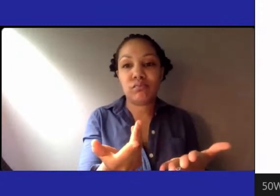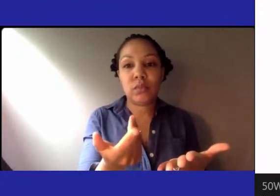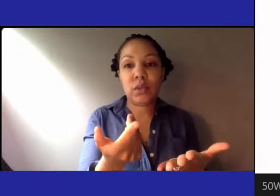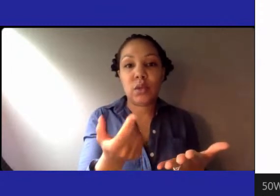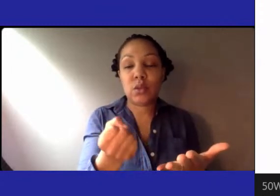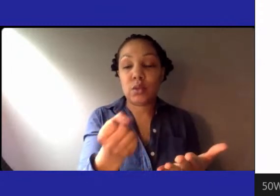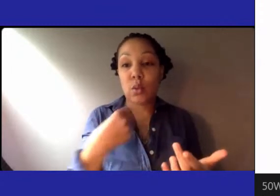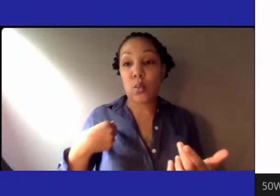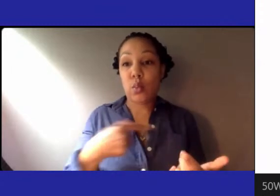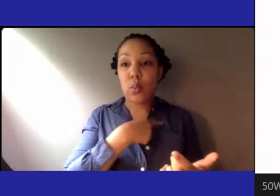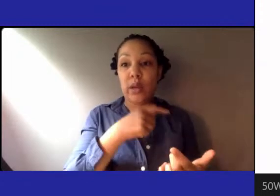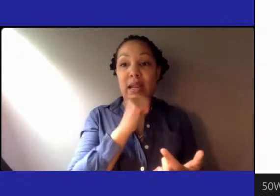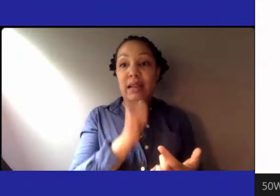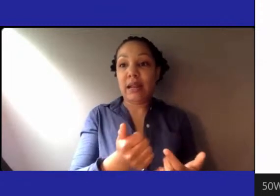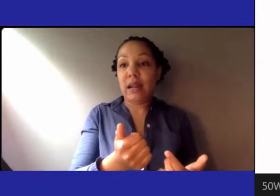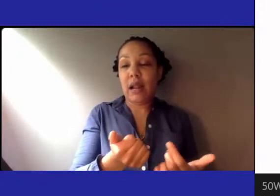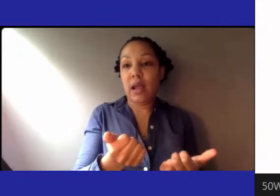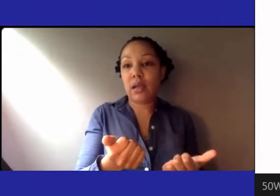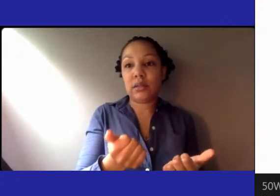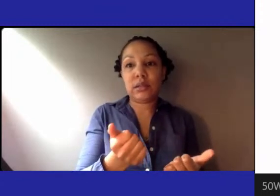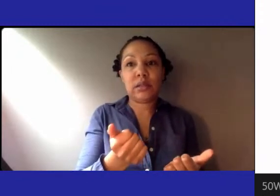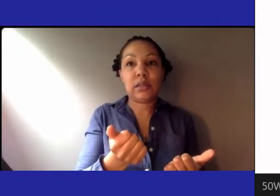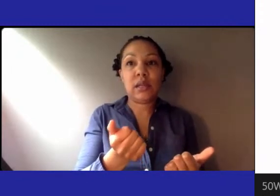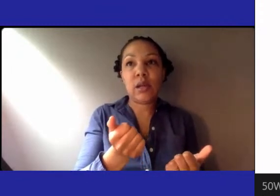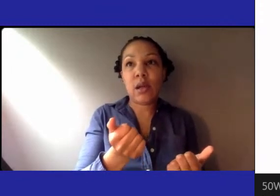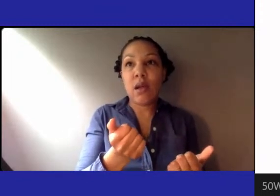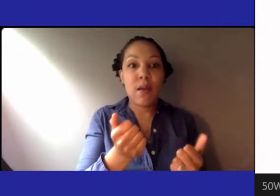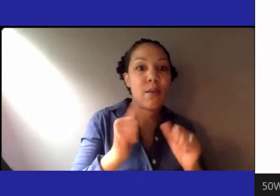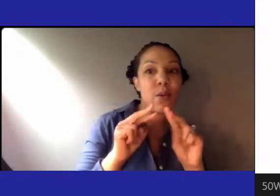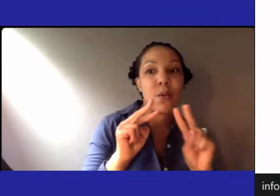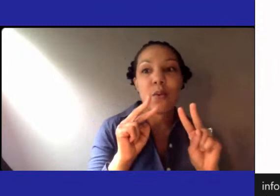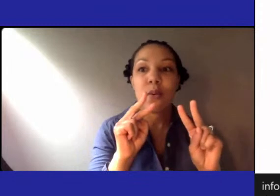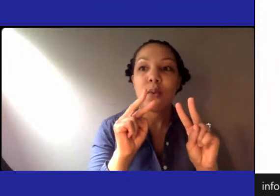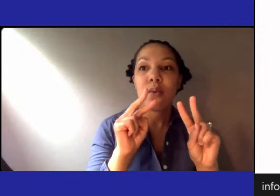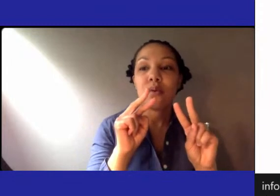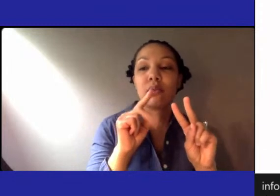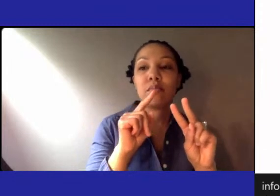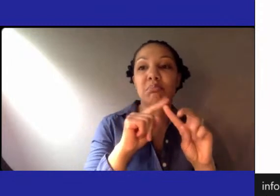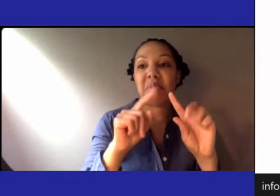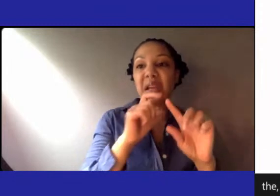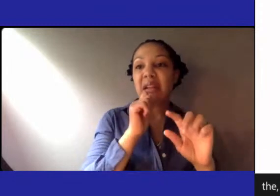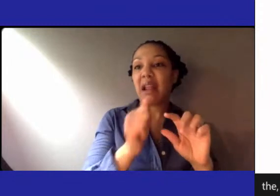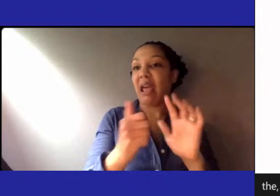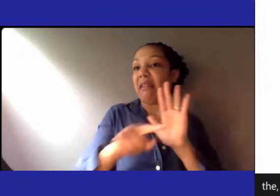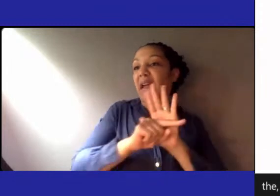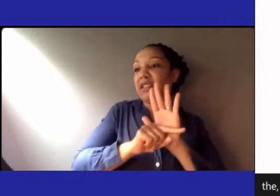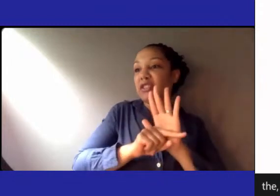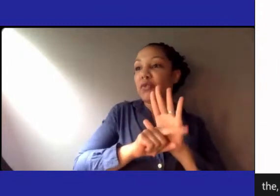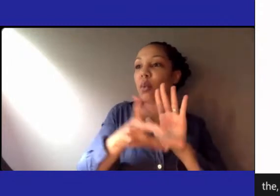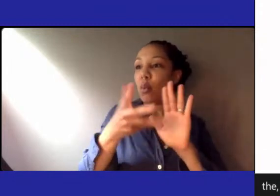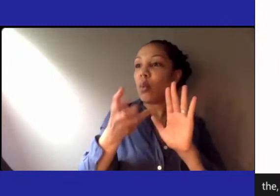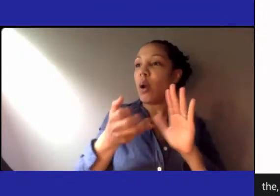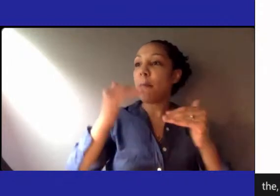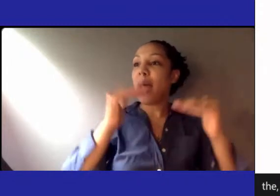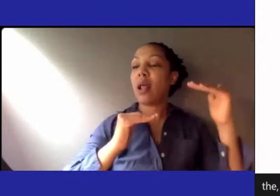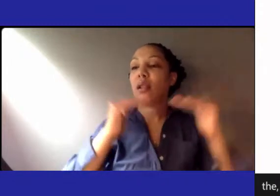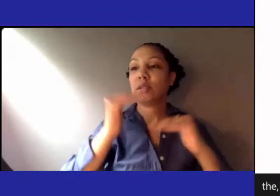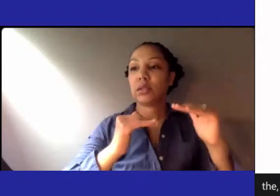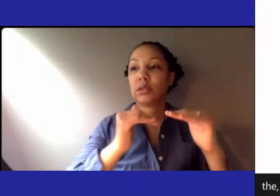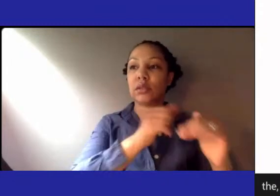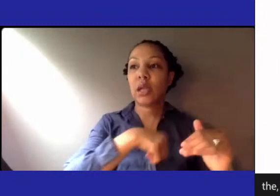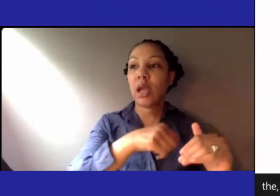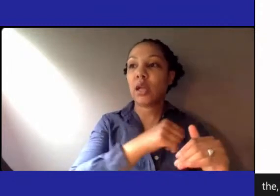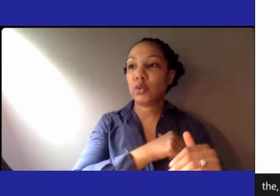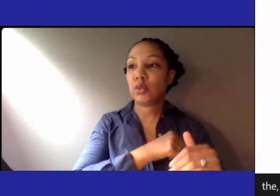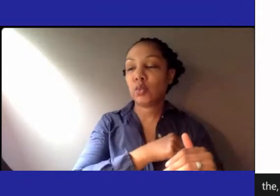don't be over optimistic about the numbers or pessimistic, but we want to be in the right place knowing that individual status.